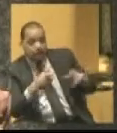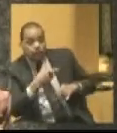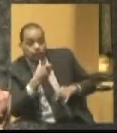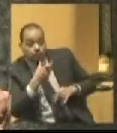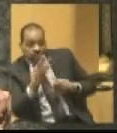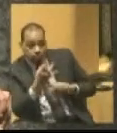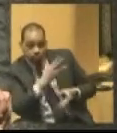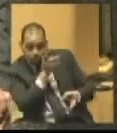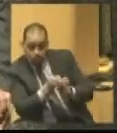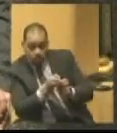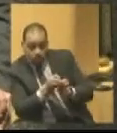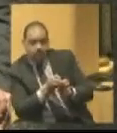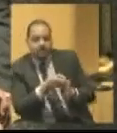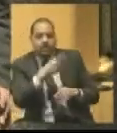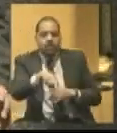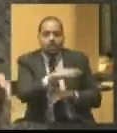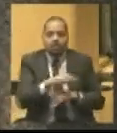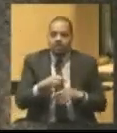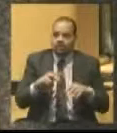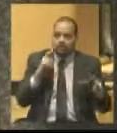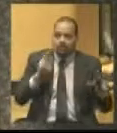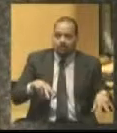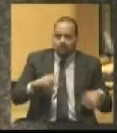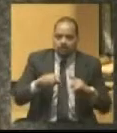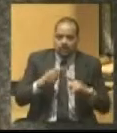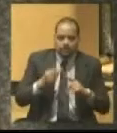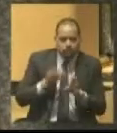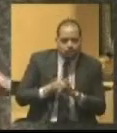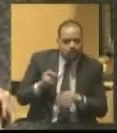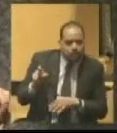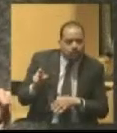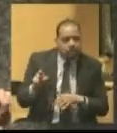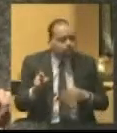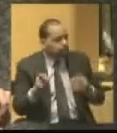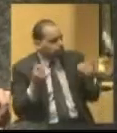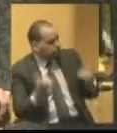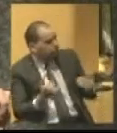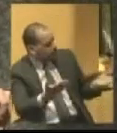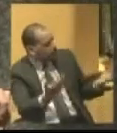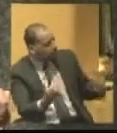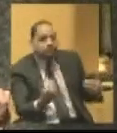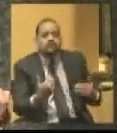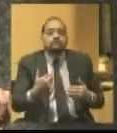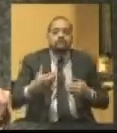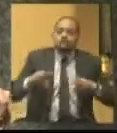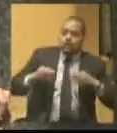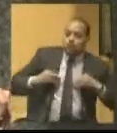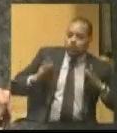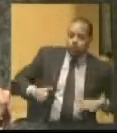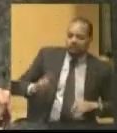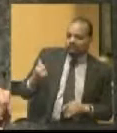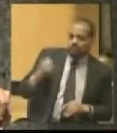asked. "When do you want us?" "Want you right now." "Oh, master won't let us go." "Never mind